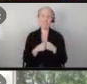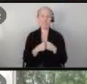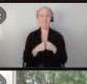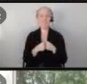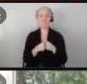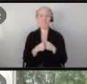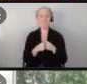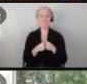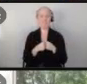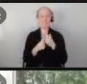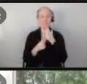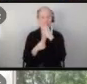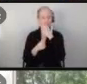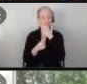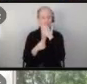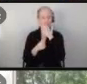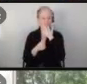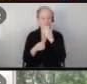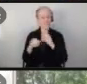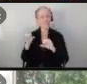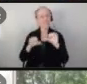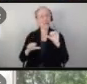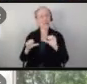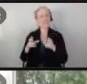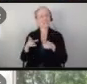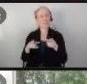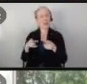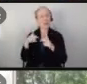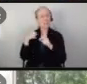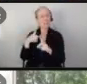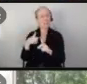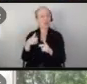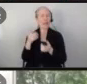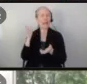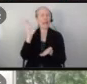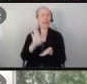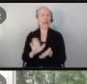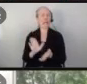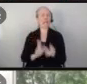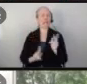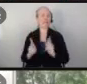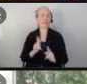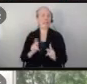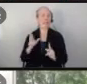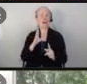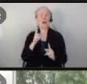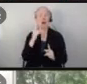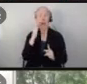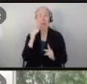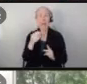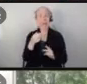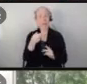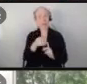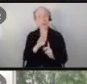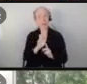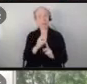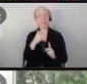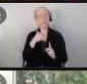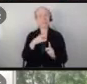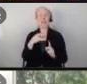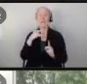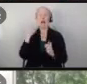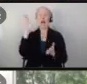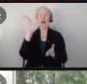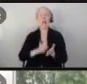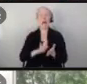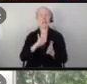In the science or robotic missions, the humans are usually not in extreme environments, and so that some